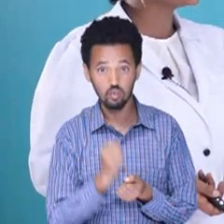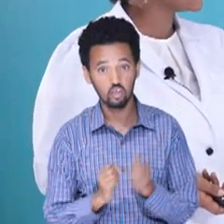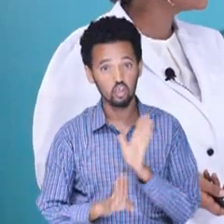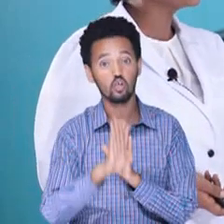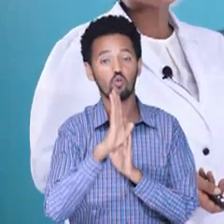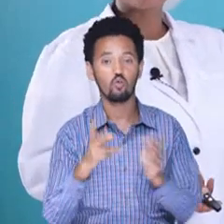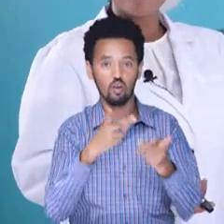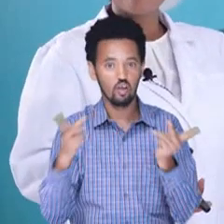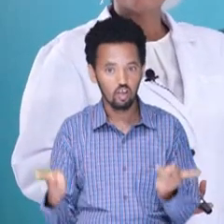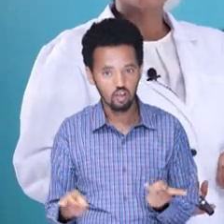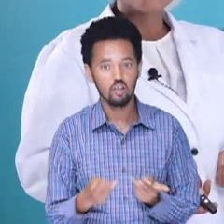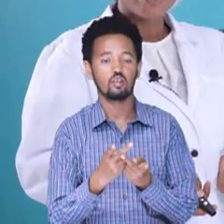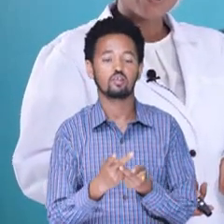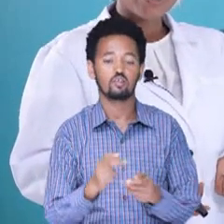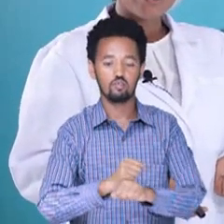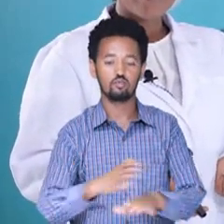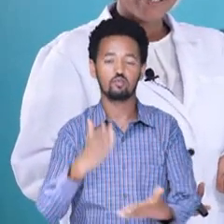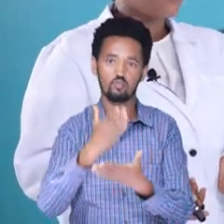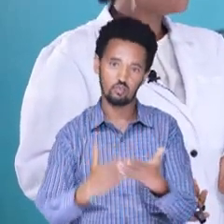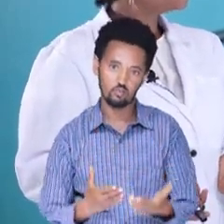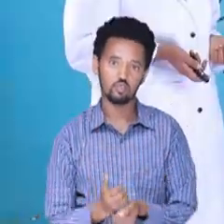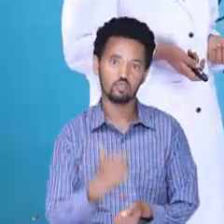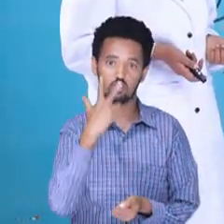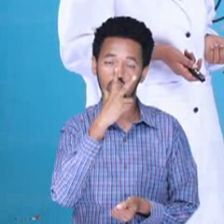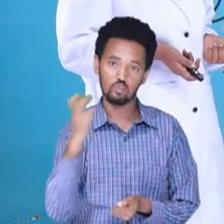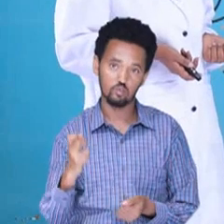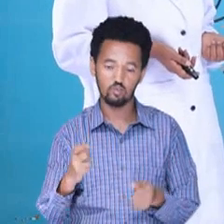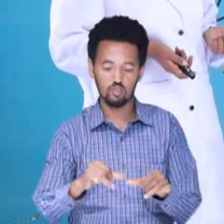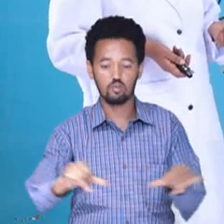area with altitude above 3,000 meters.